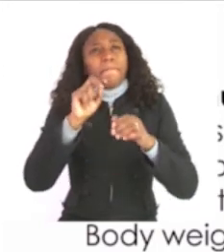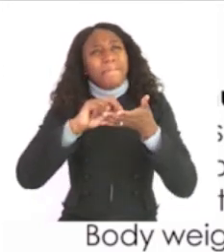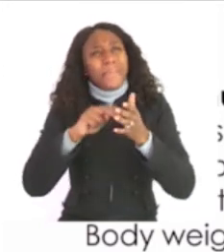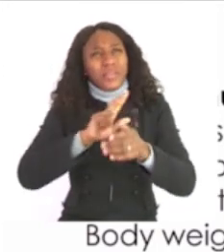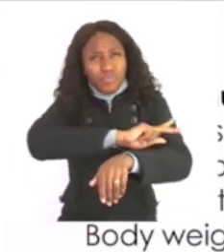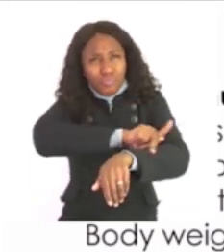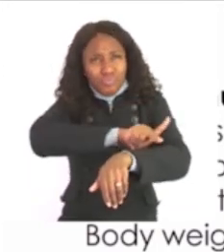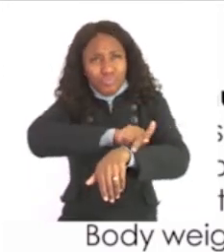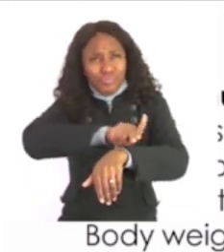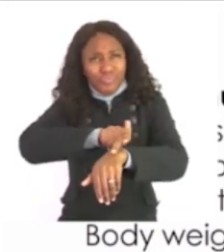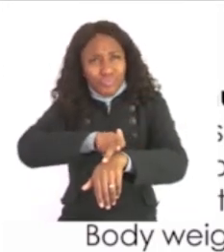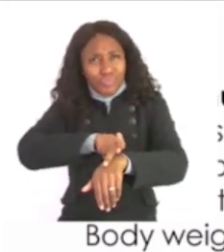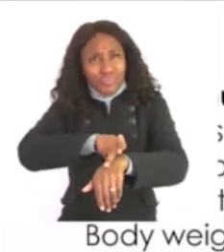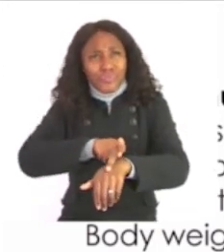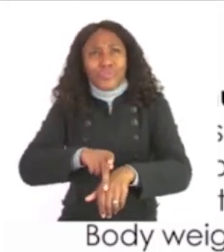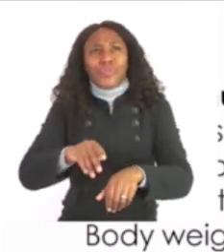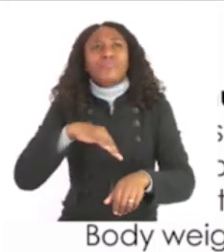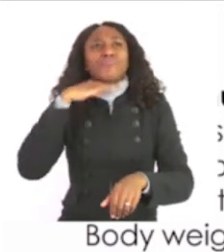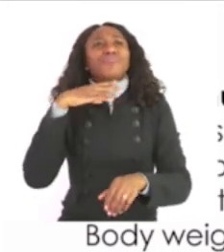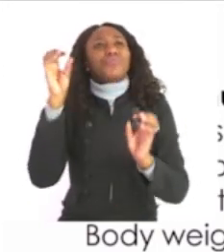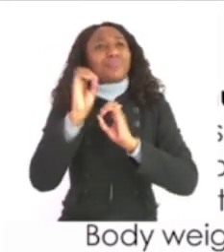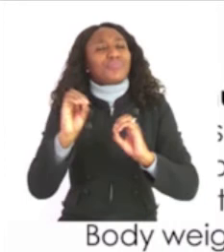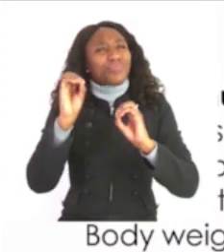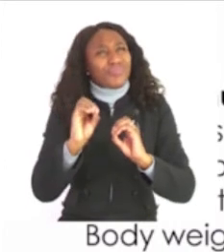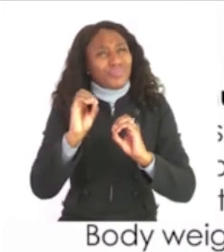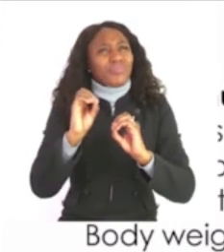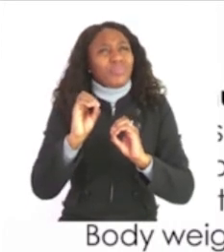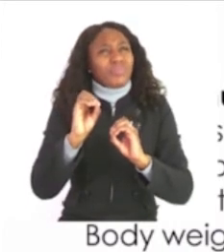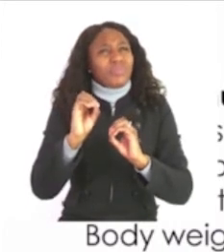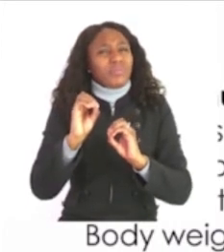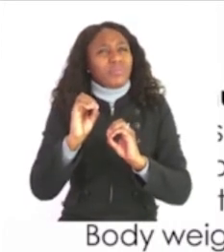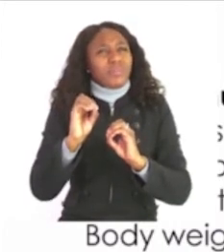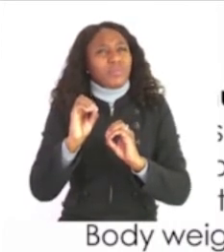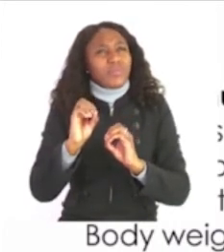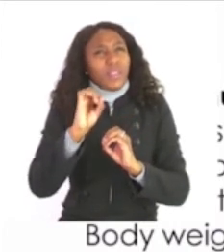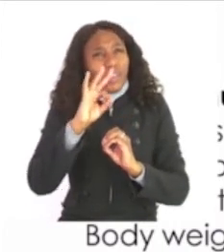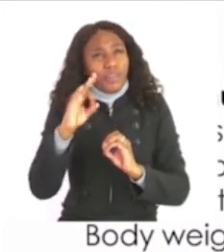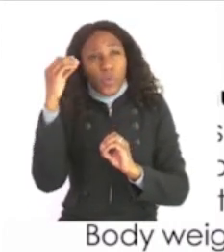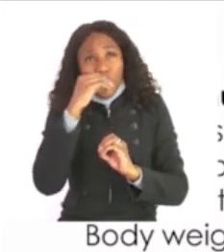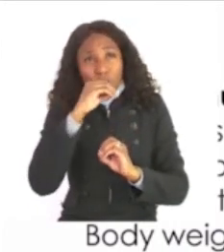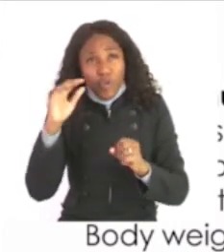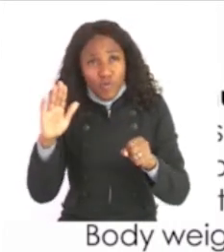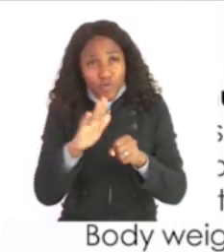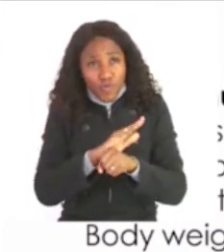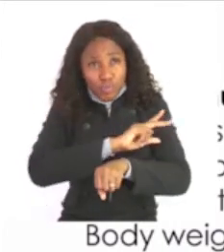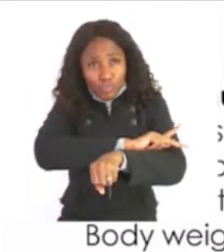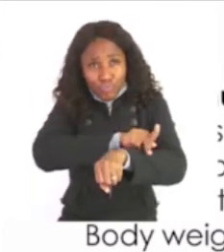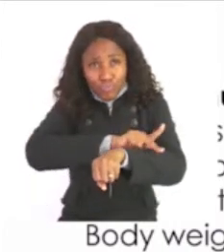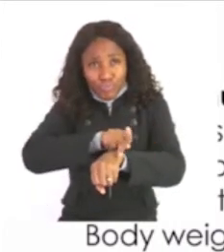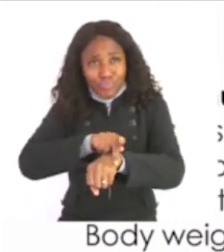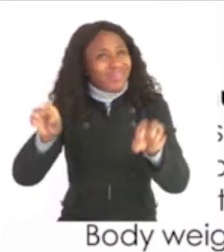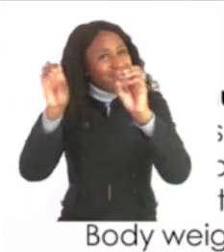energy malnutrition deficiency. So this is a disease that you will suffer from if you don't have food